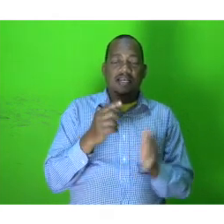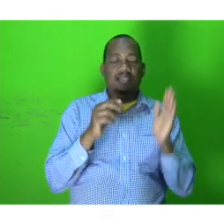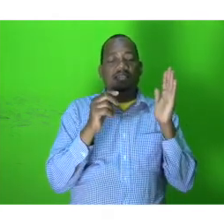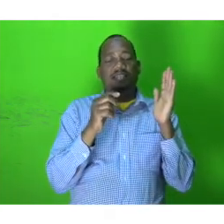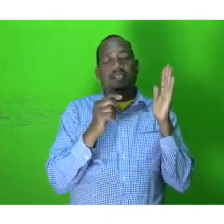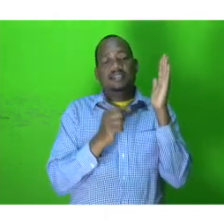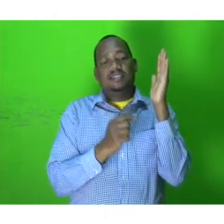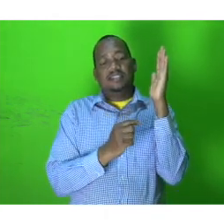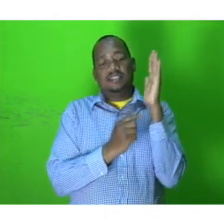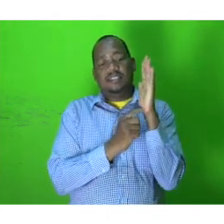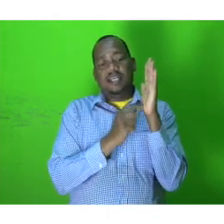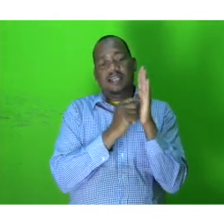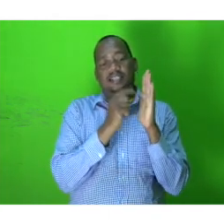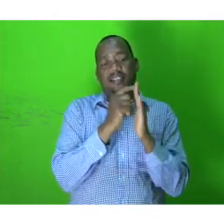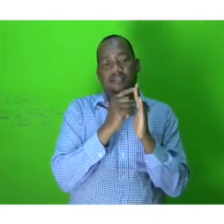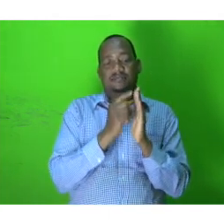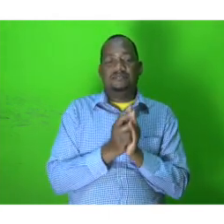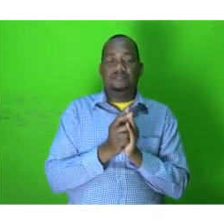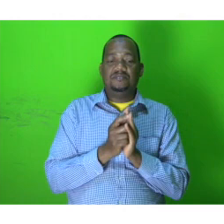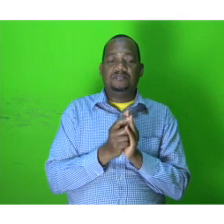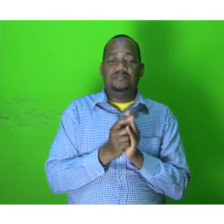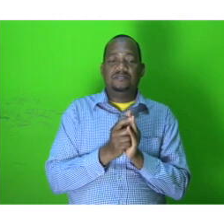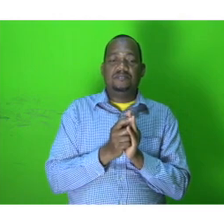say that date.